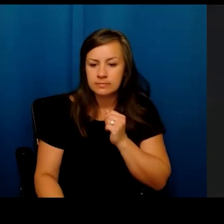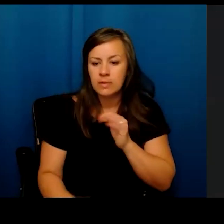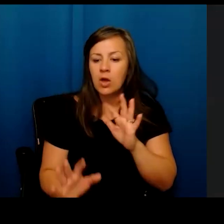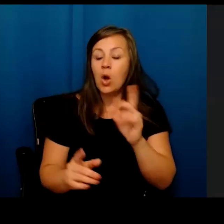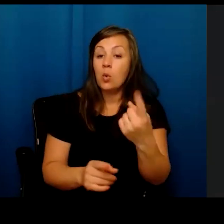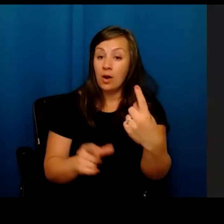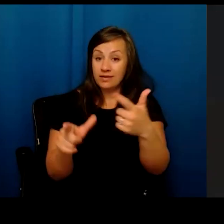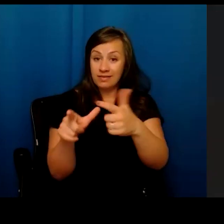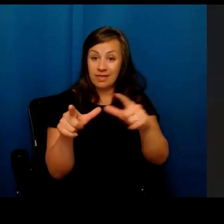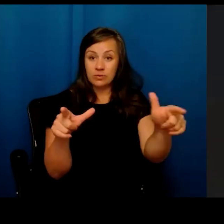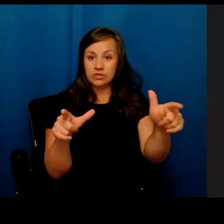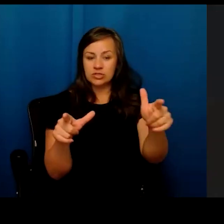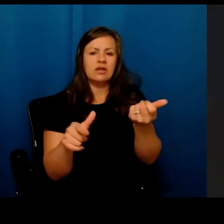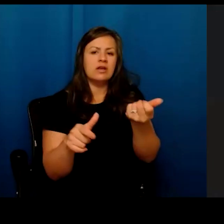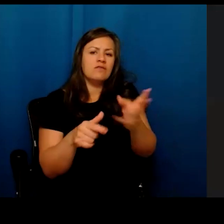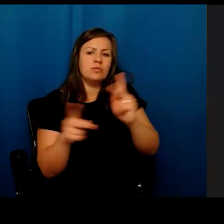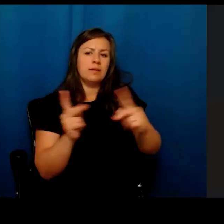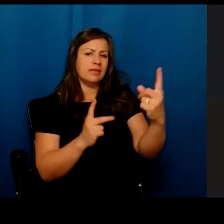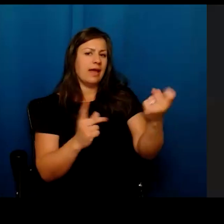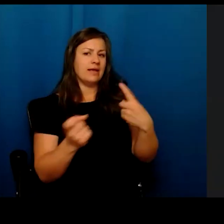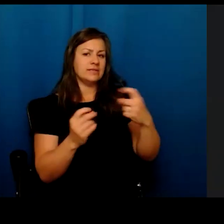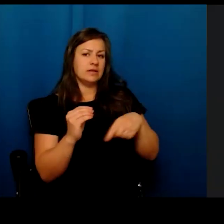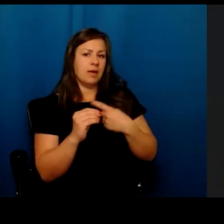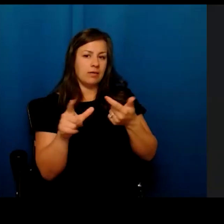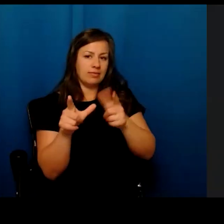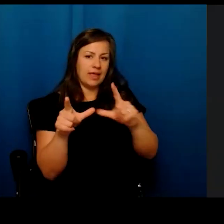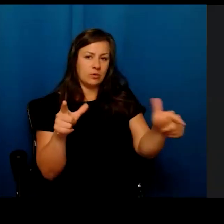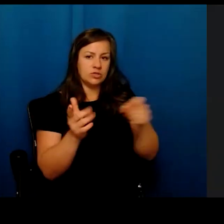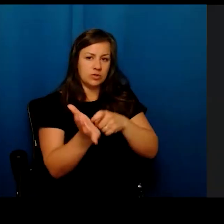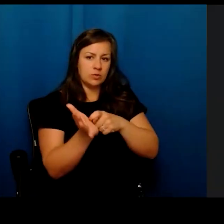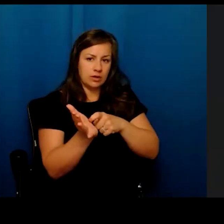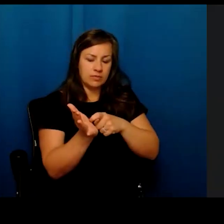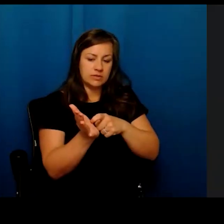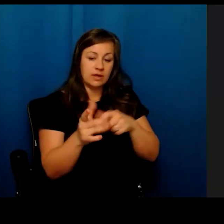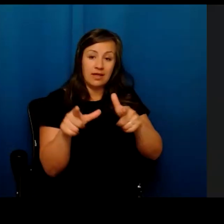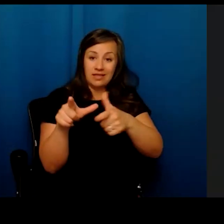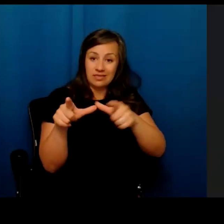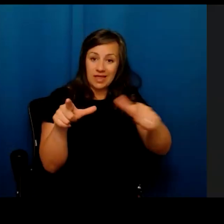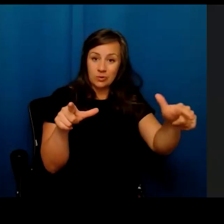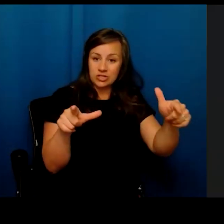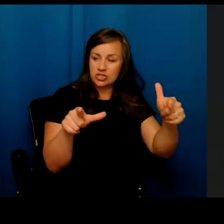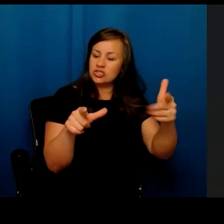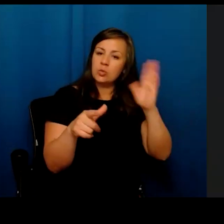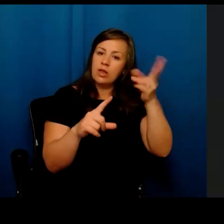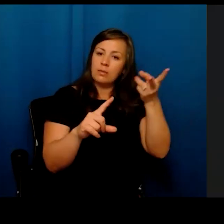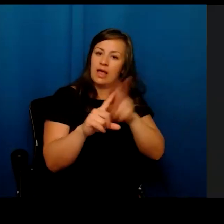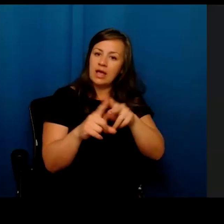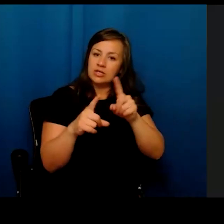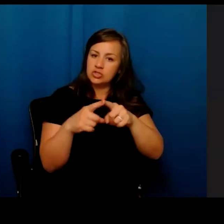one of the language, we have a couple people asking about language requirements. Language winds up applying toward your